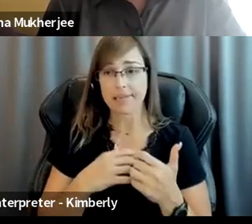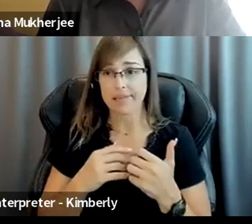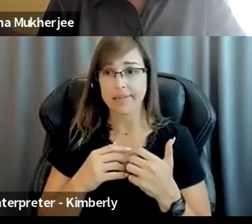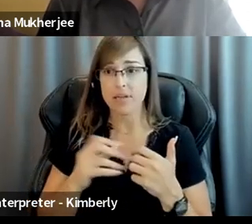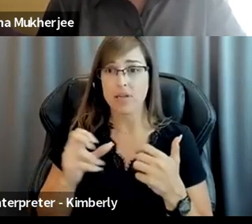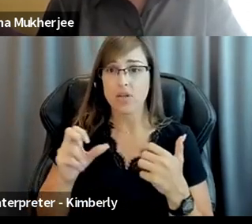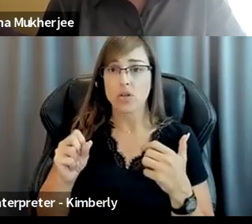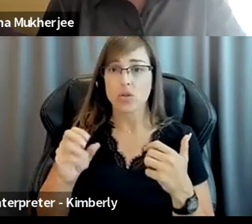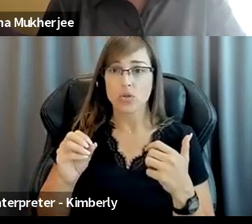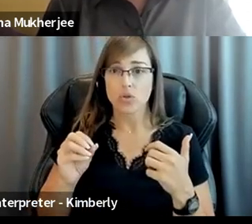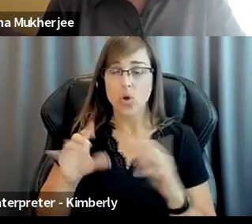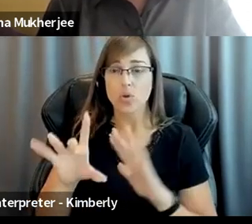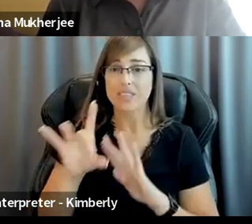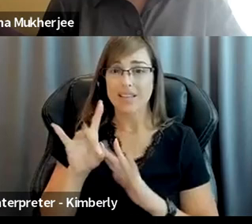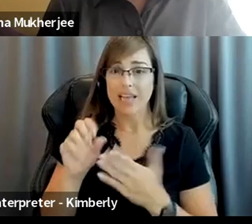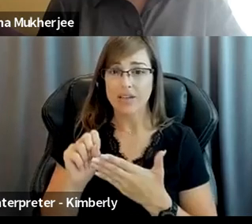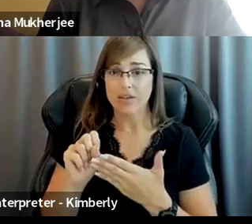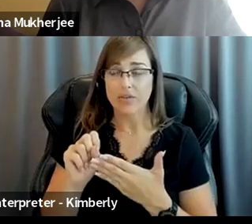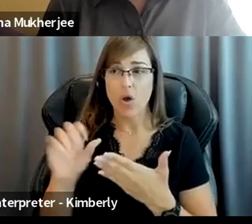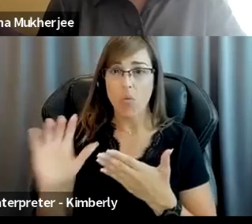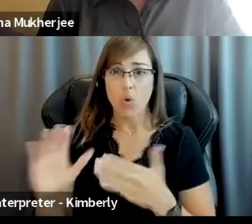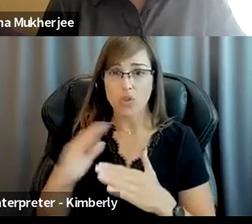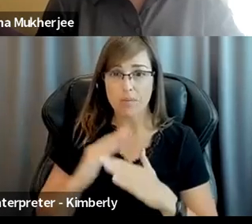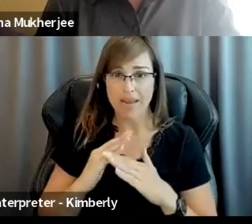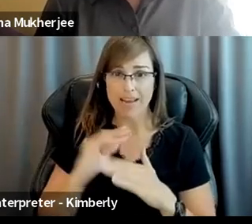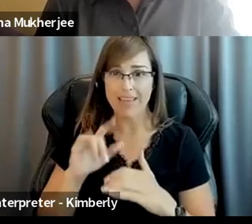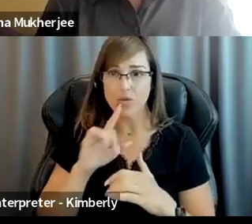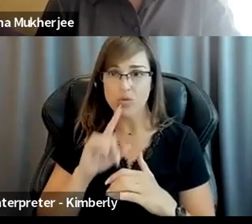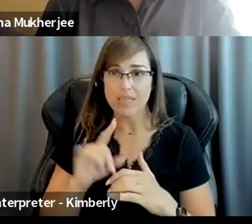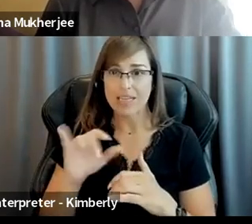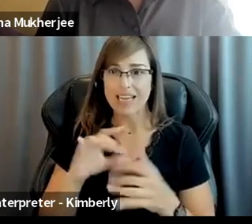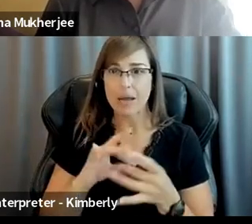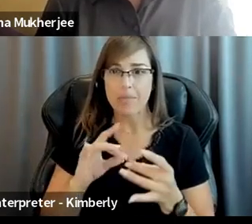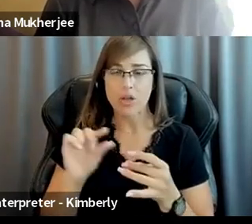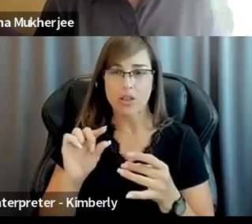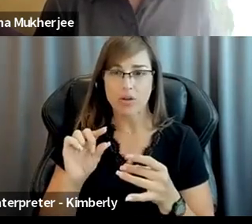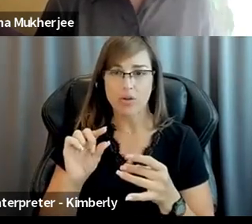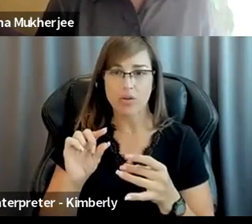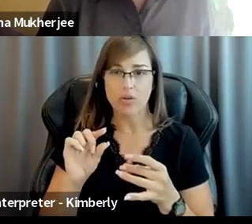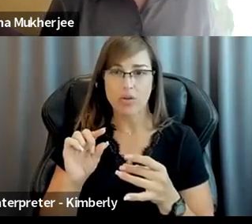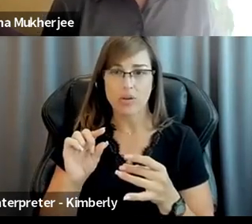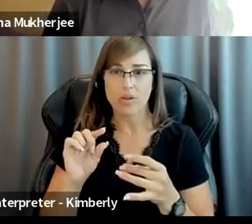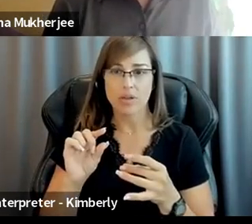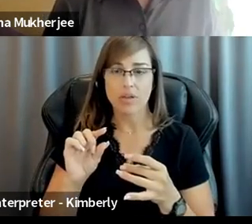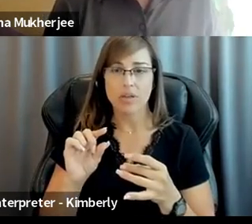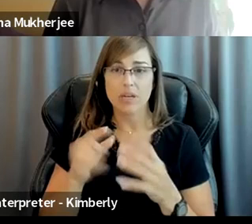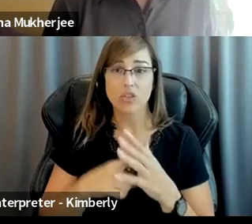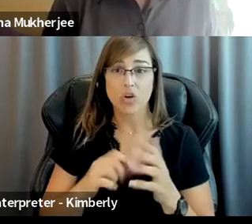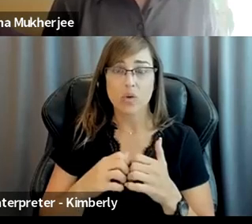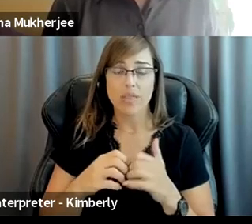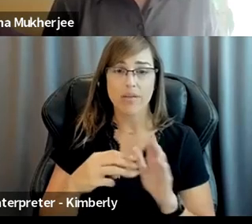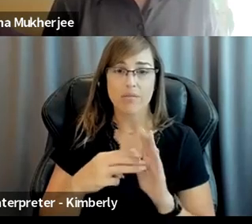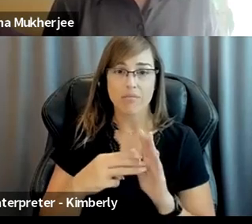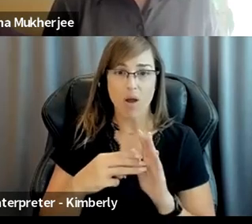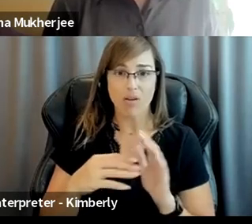question. Selective abortion bans, and it really is, I mean, I mentioned a little bit that it was sort of started with model